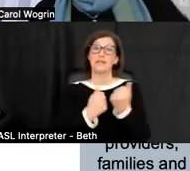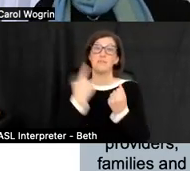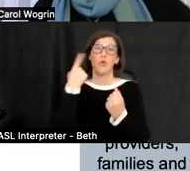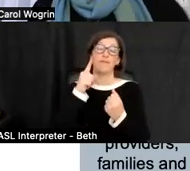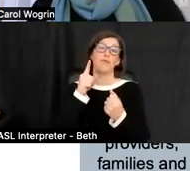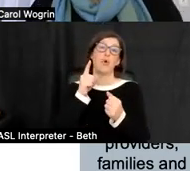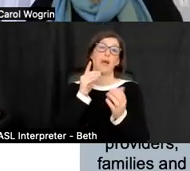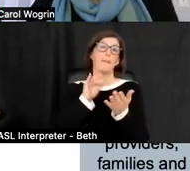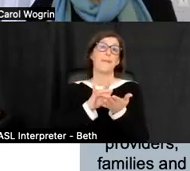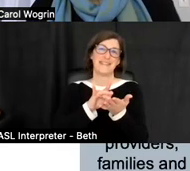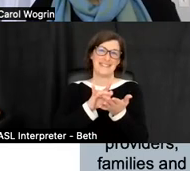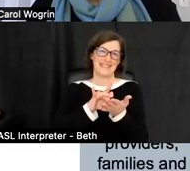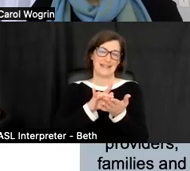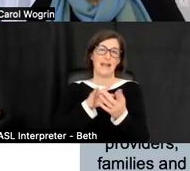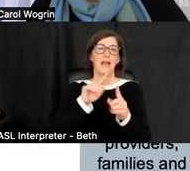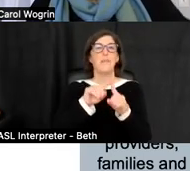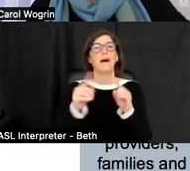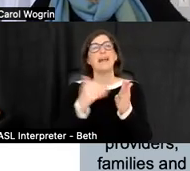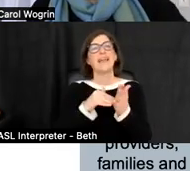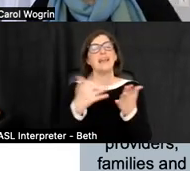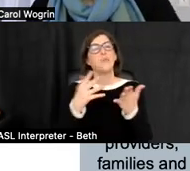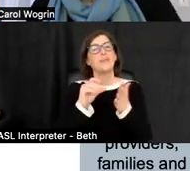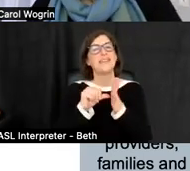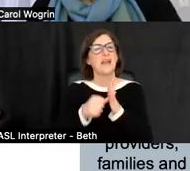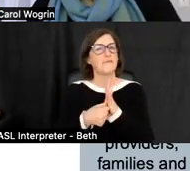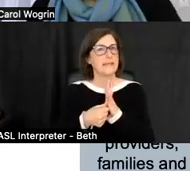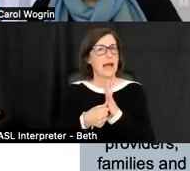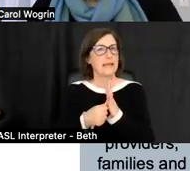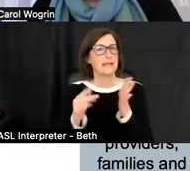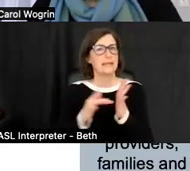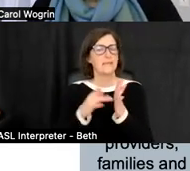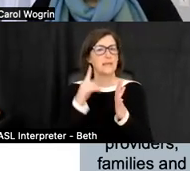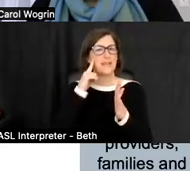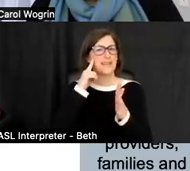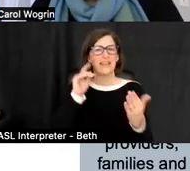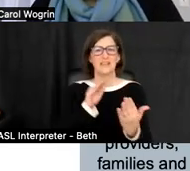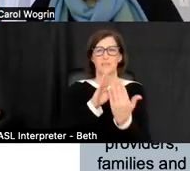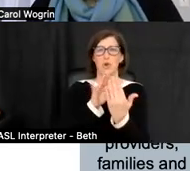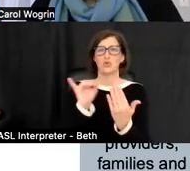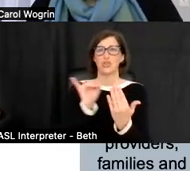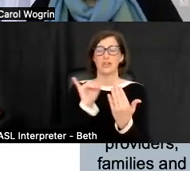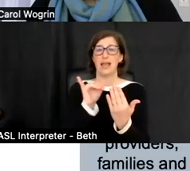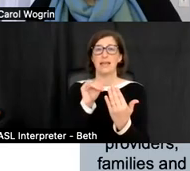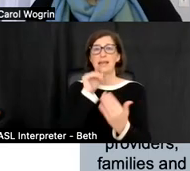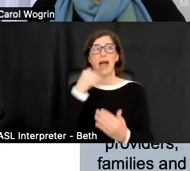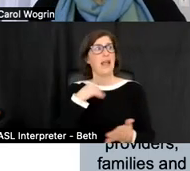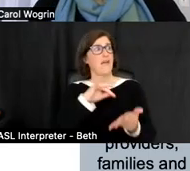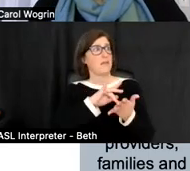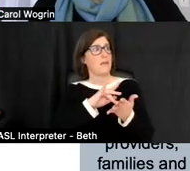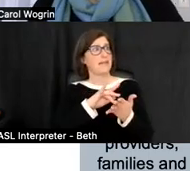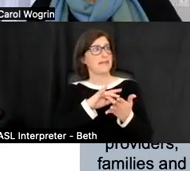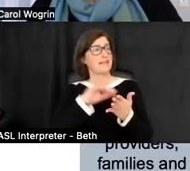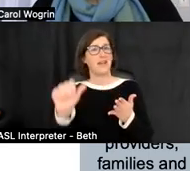psychiatric medicines. But again, I want to emphasize, because sometimes I think it is approached as if not having medicines, everything else